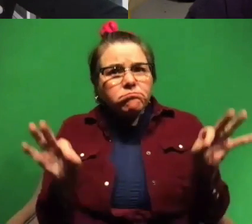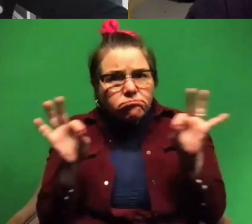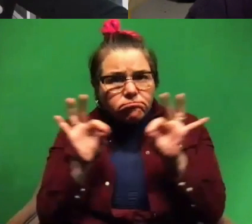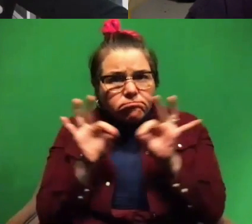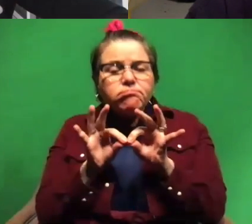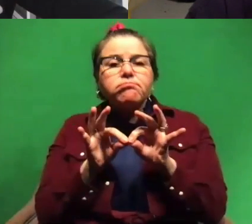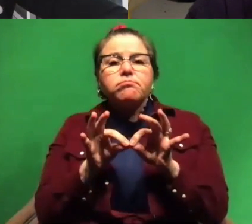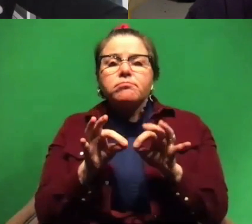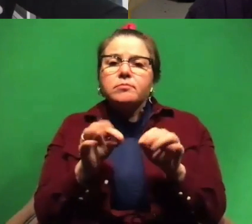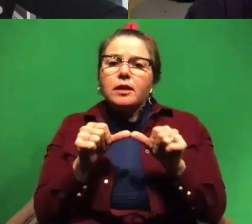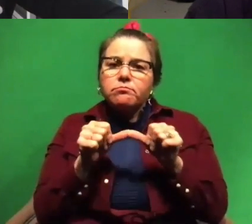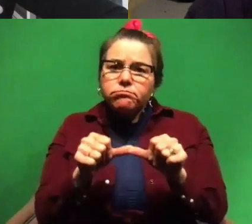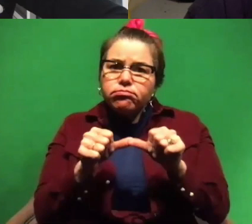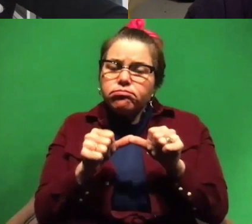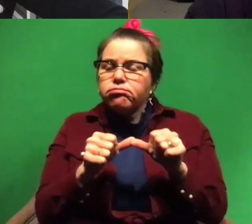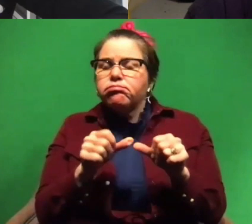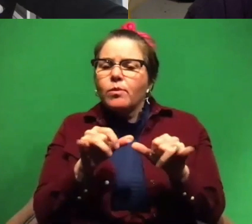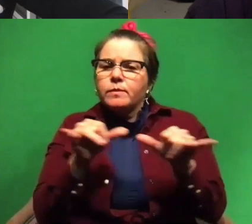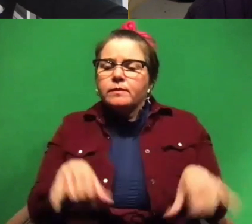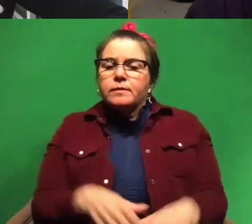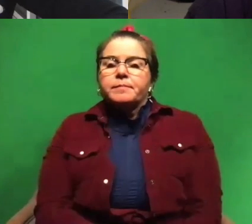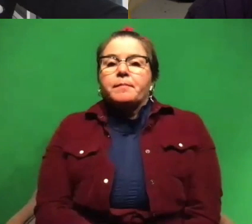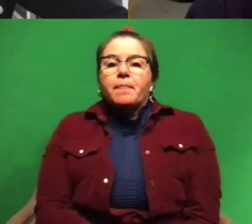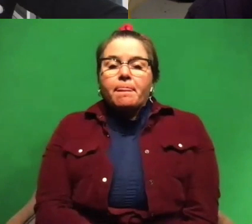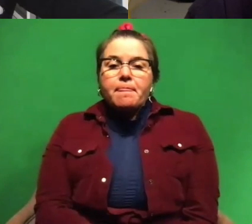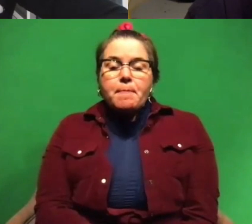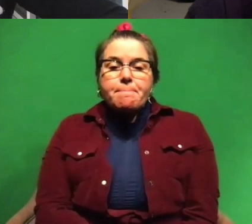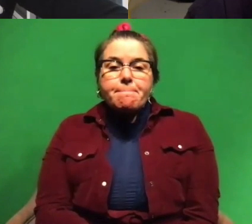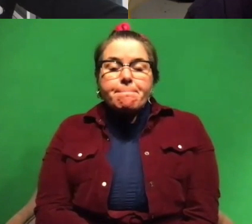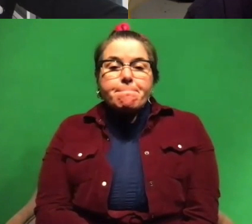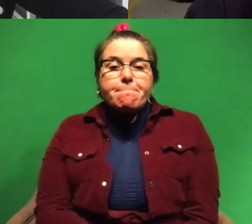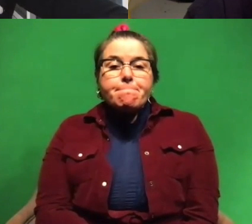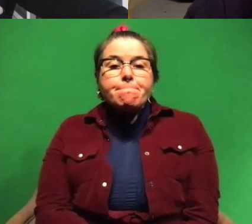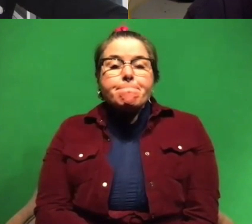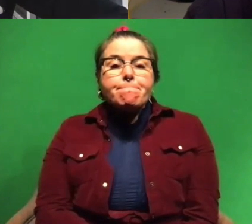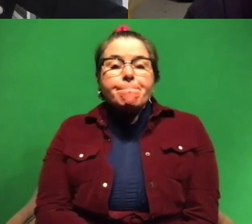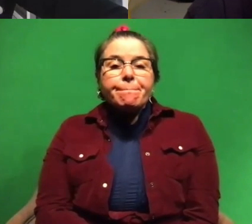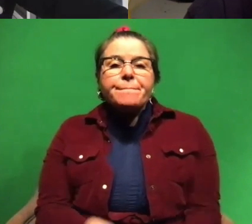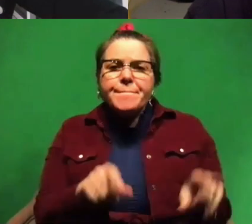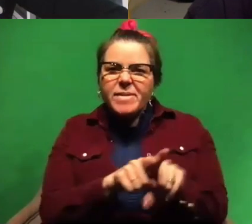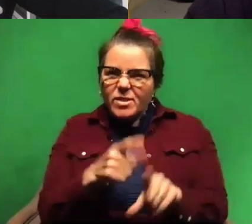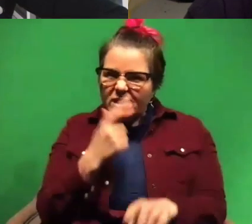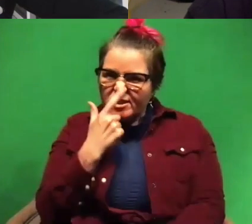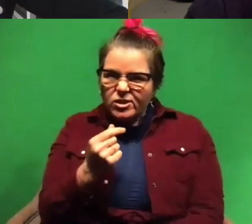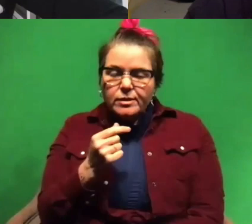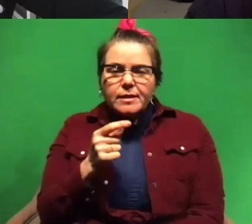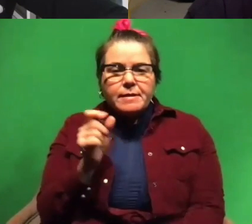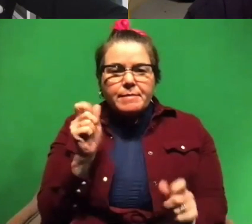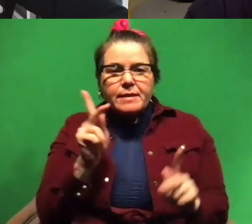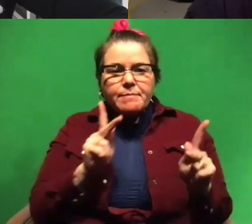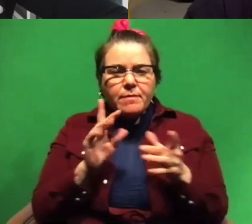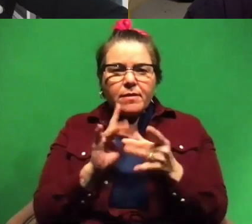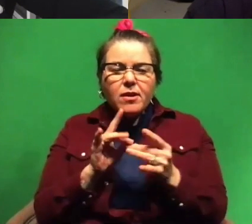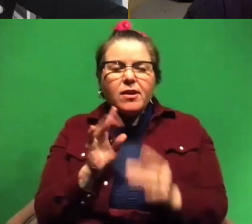in what's happening in those systems. And it's interesting because a lot of people are saying that